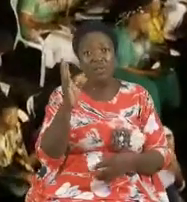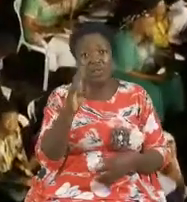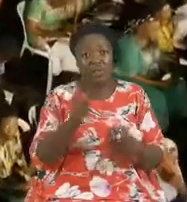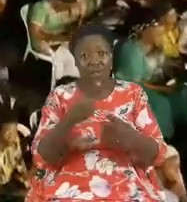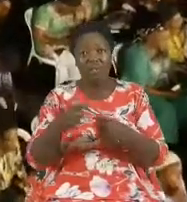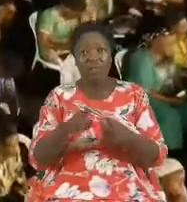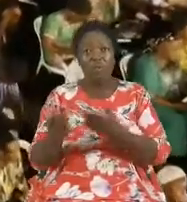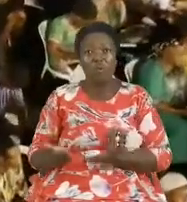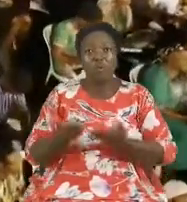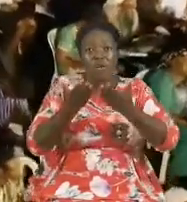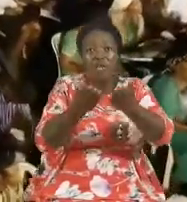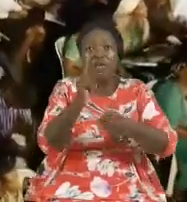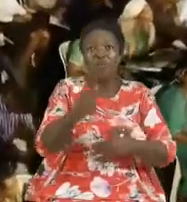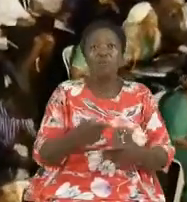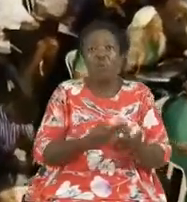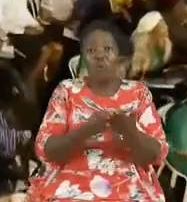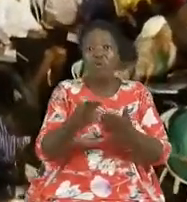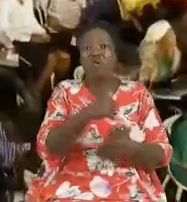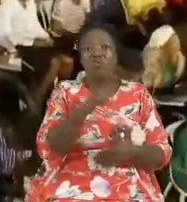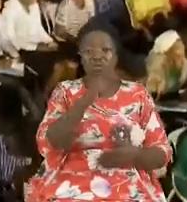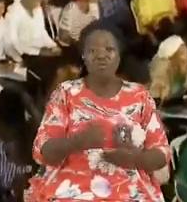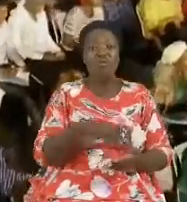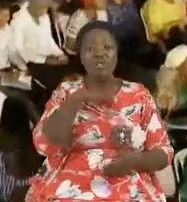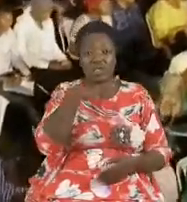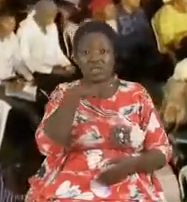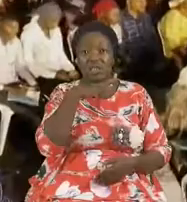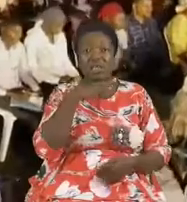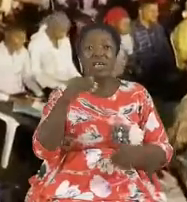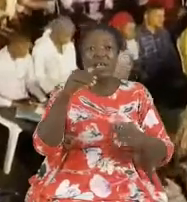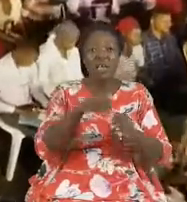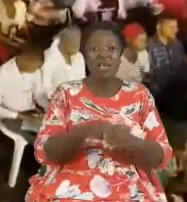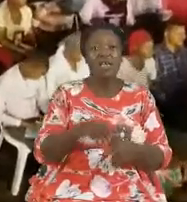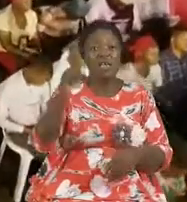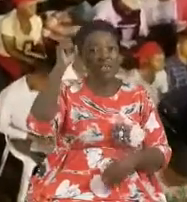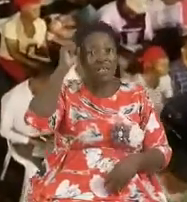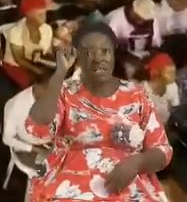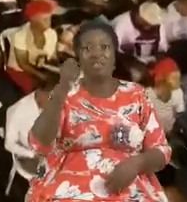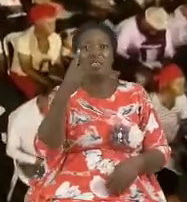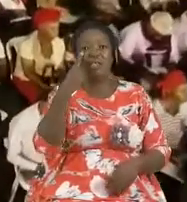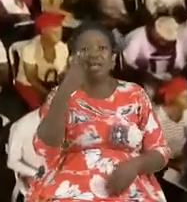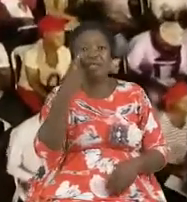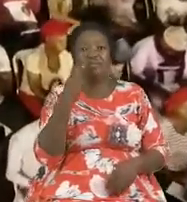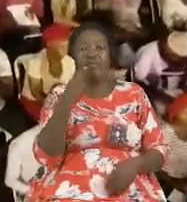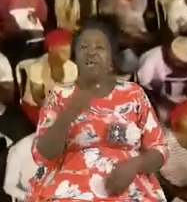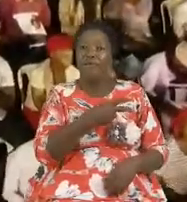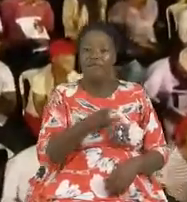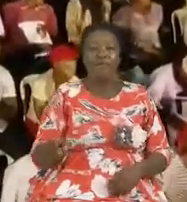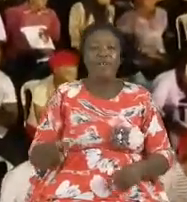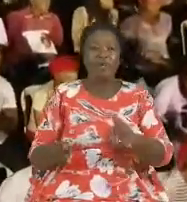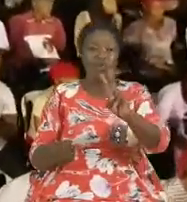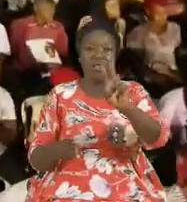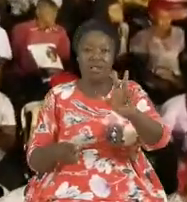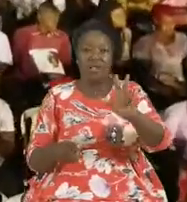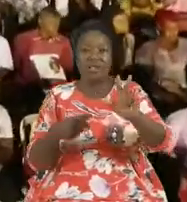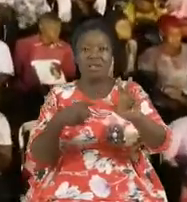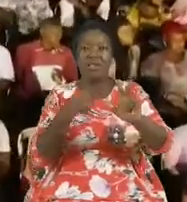to present you holy and unblameable and unreprovable in